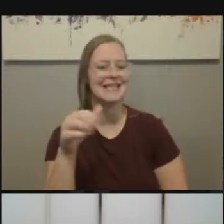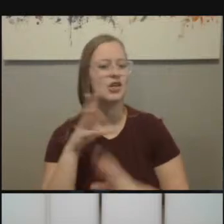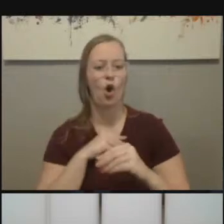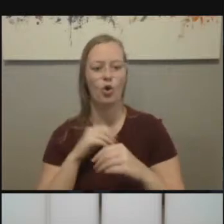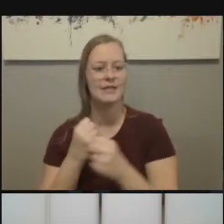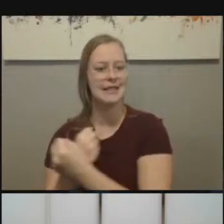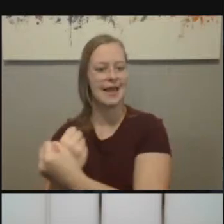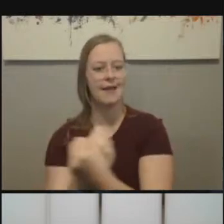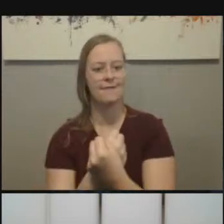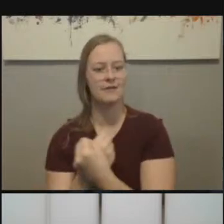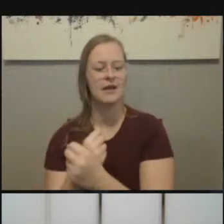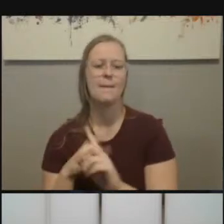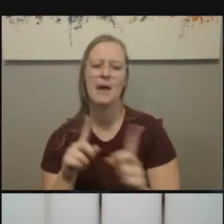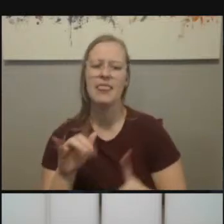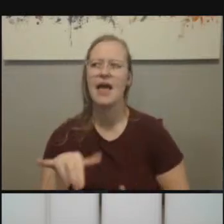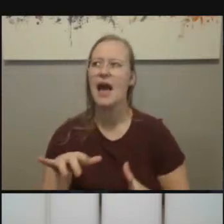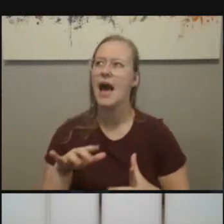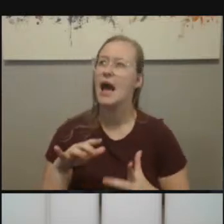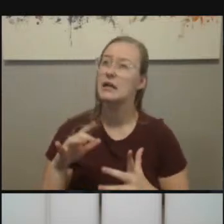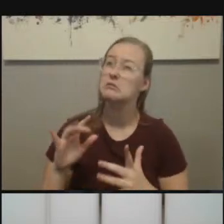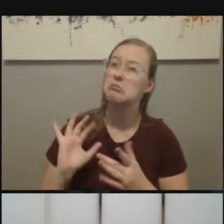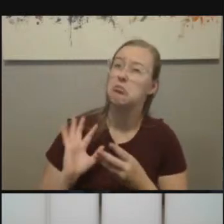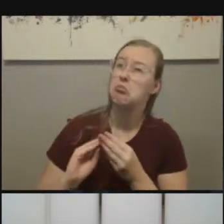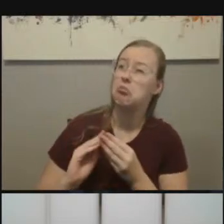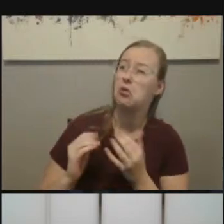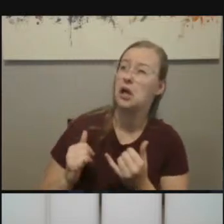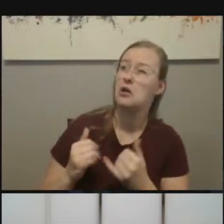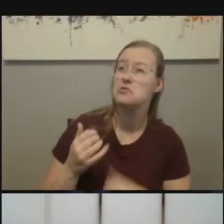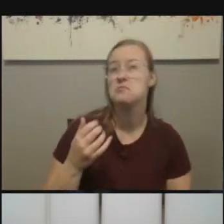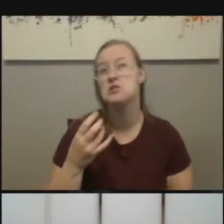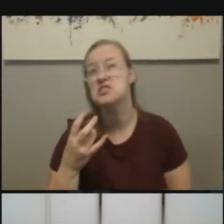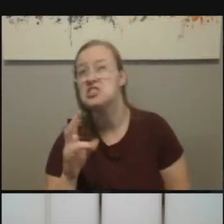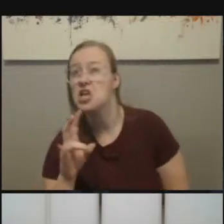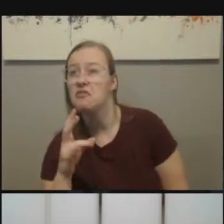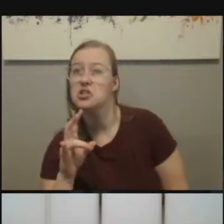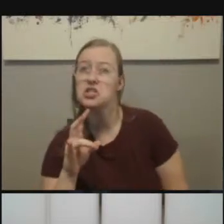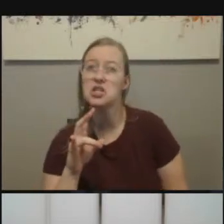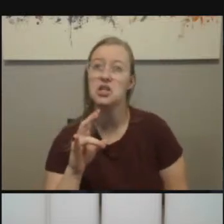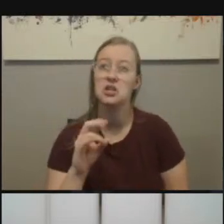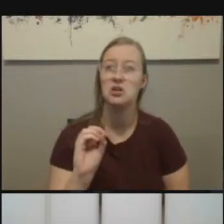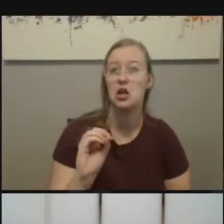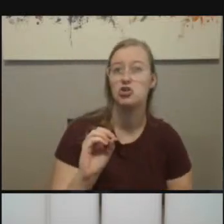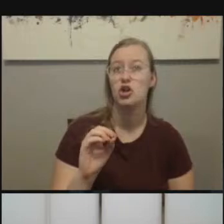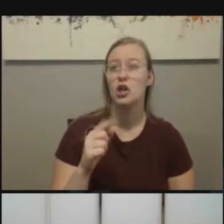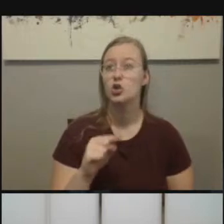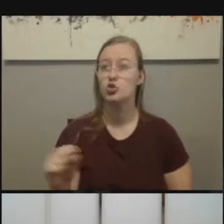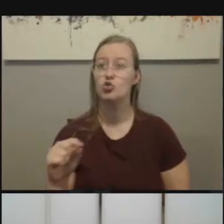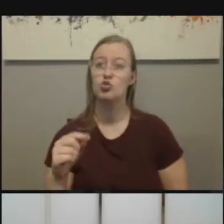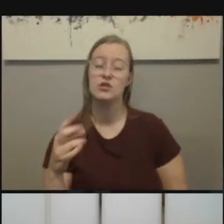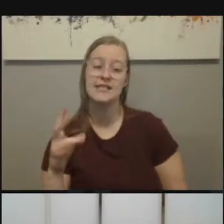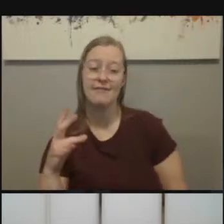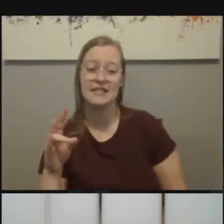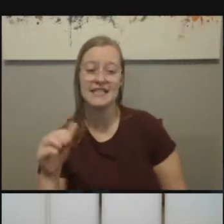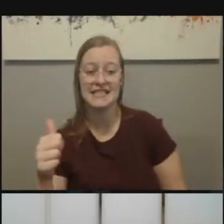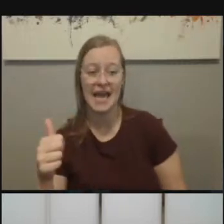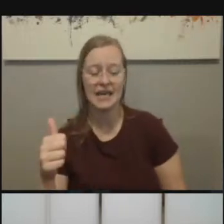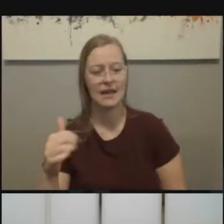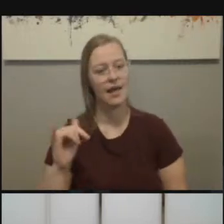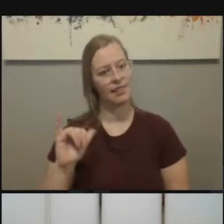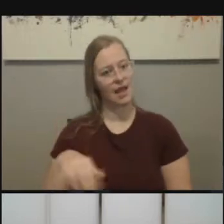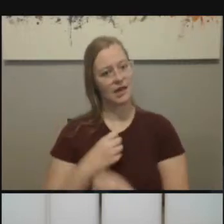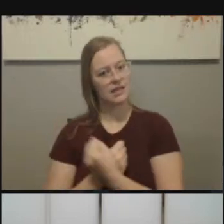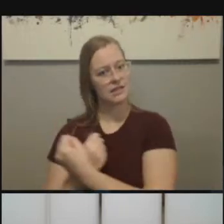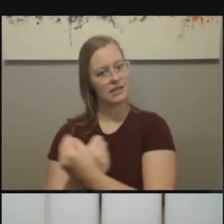takes us only to about 1700 to 1710, and that was the period when the enslaved population